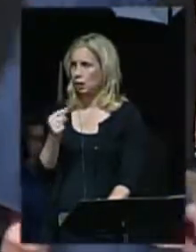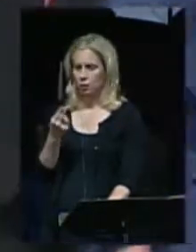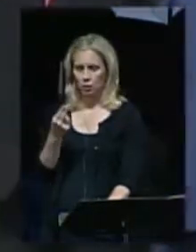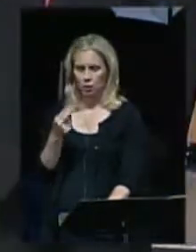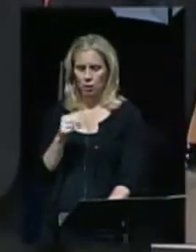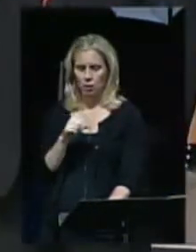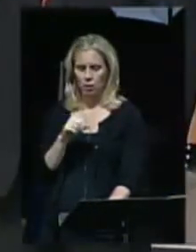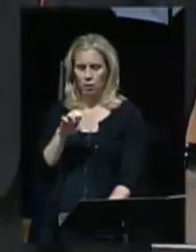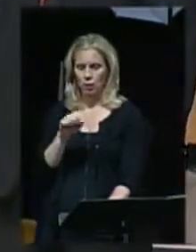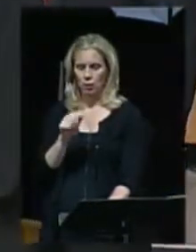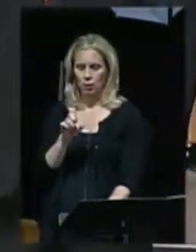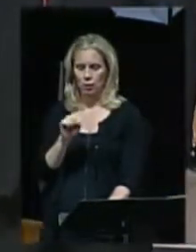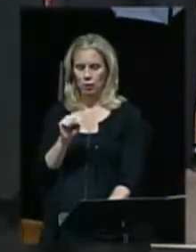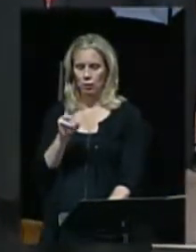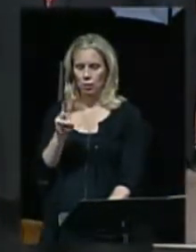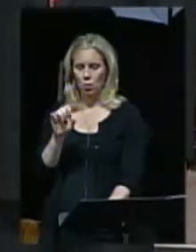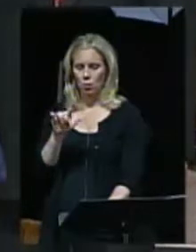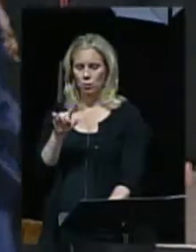East Walls.